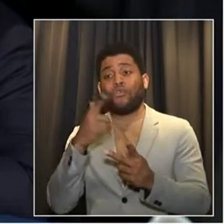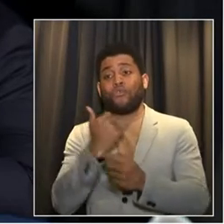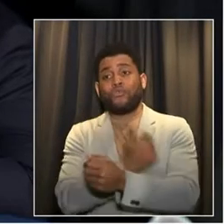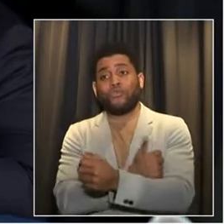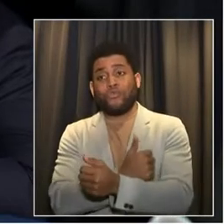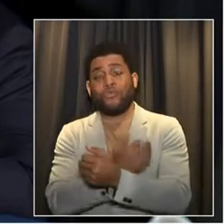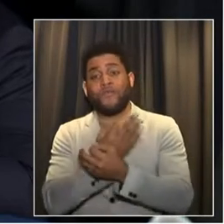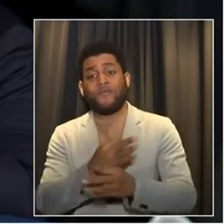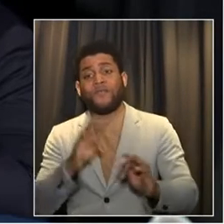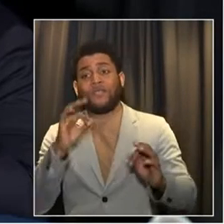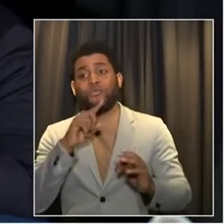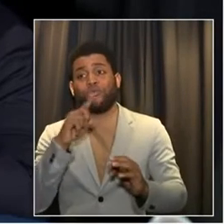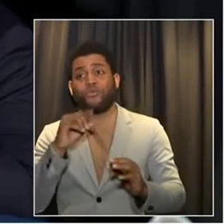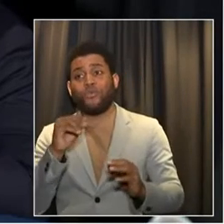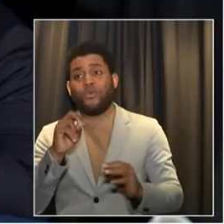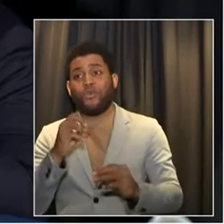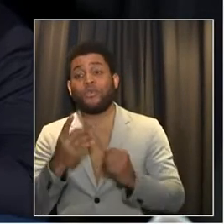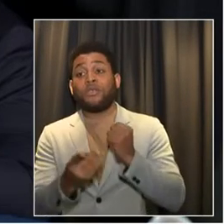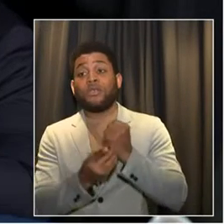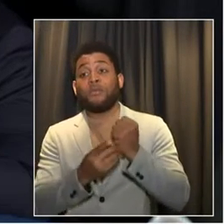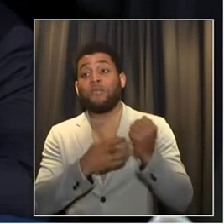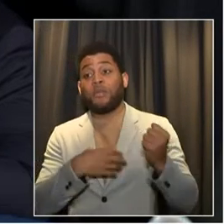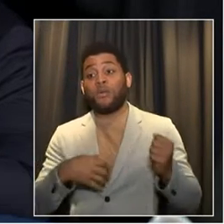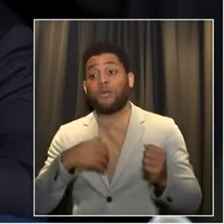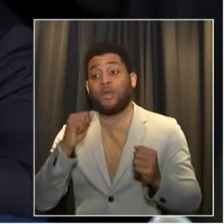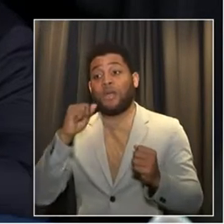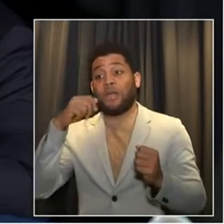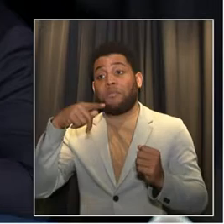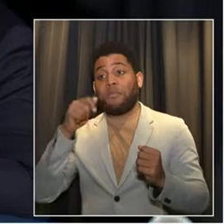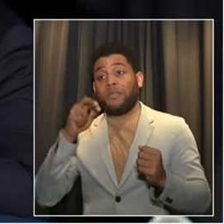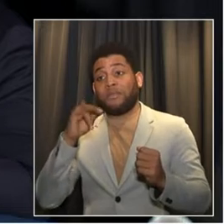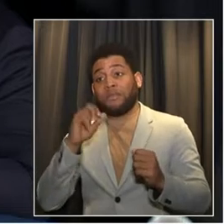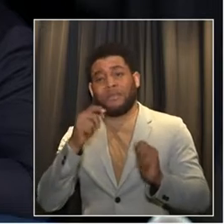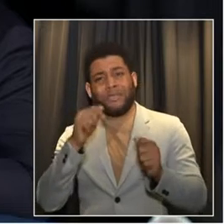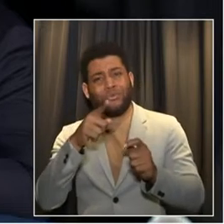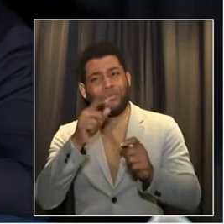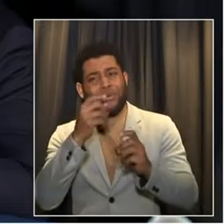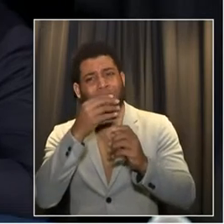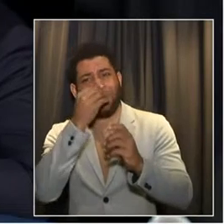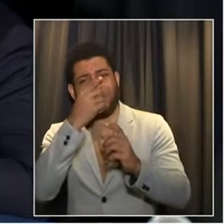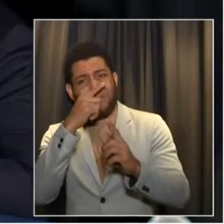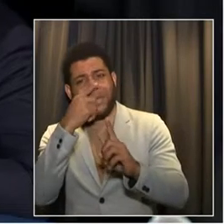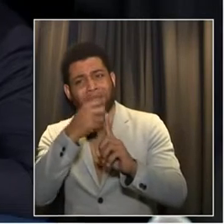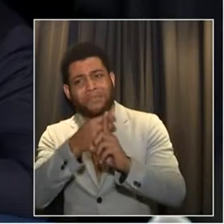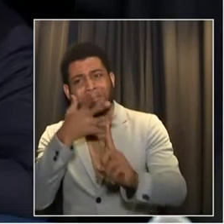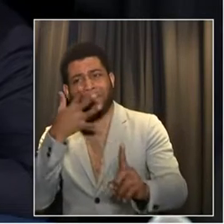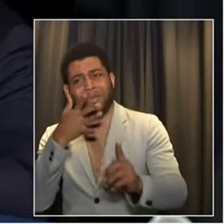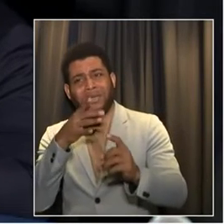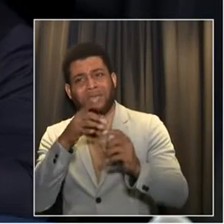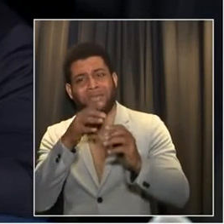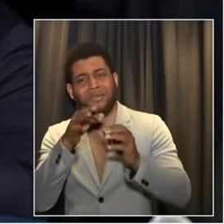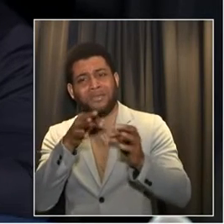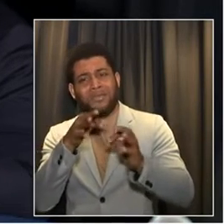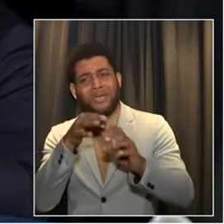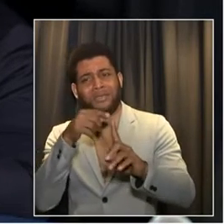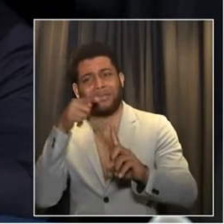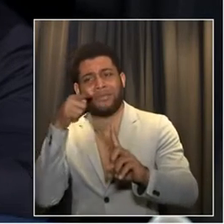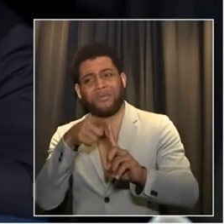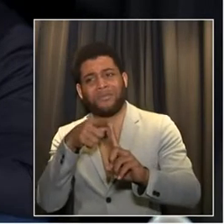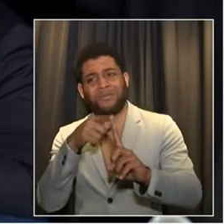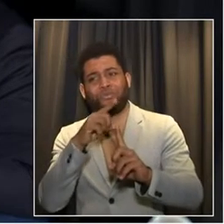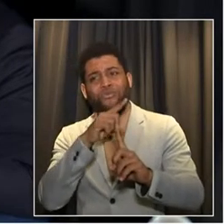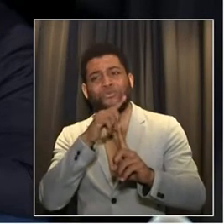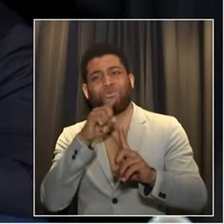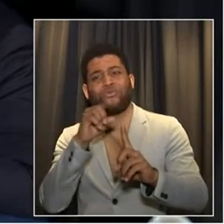to the scale and the scope of what you're thinking about the zones, both in terms of how many might exist at